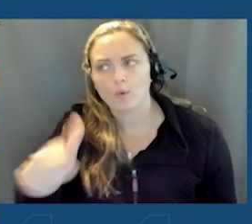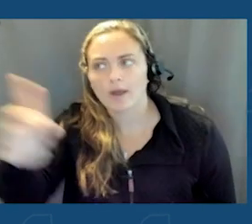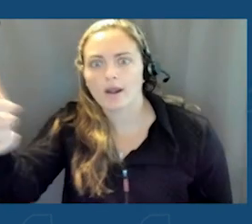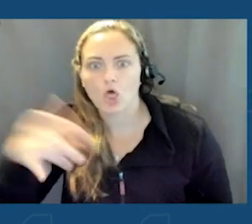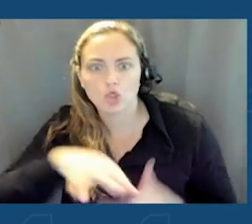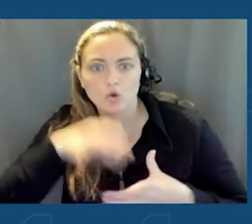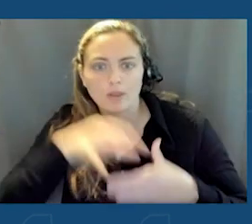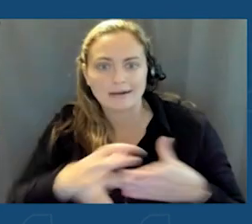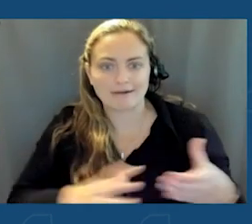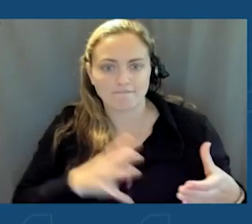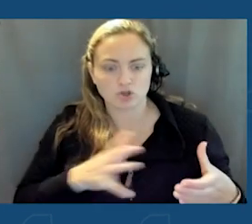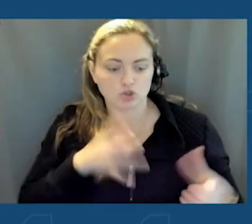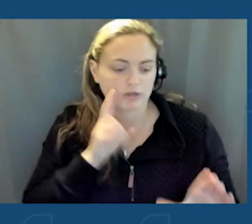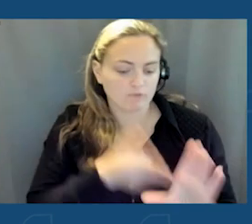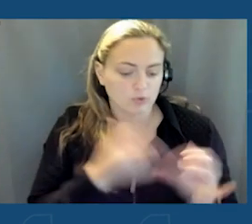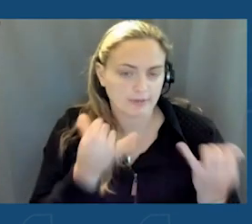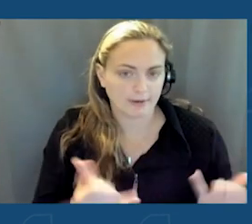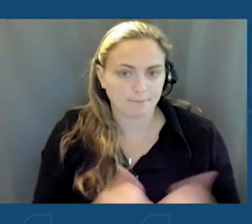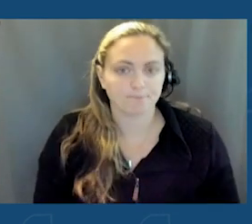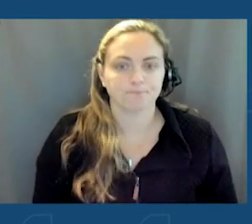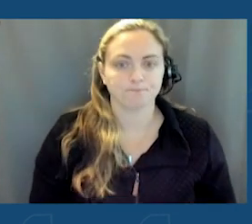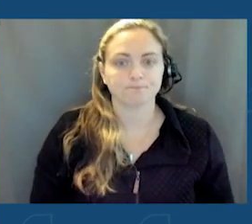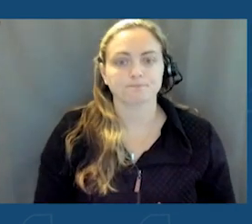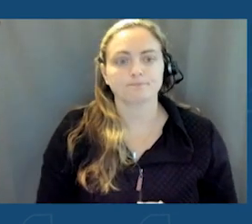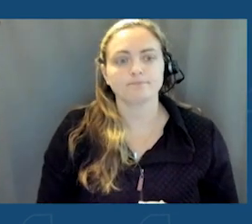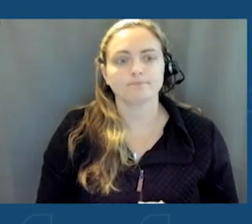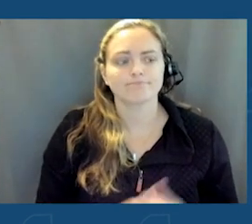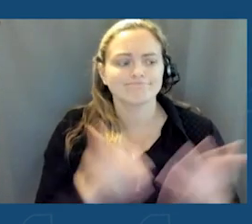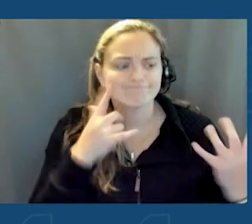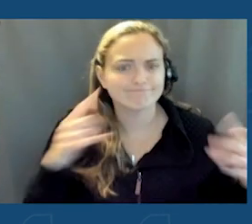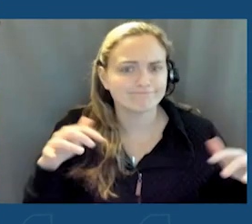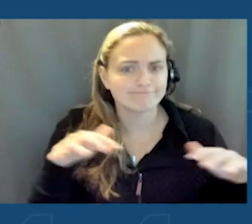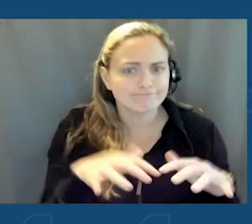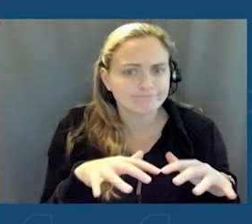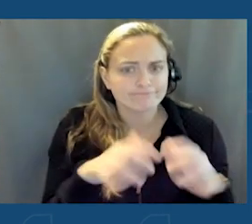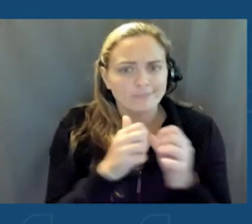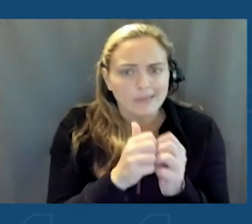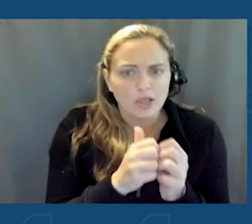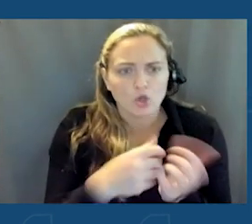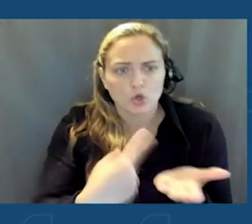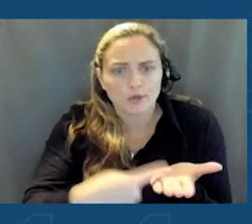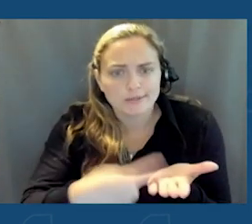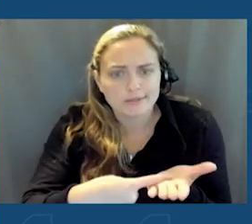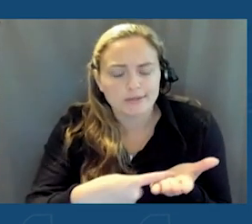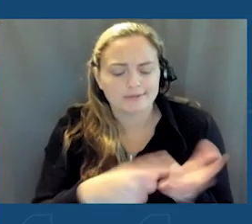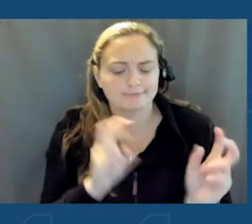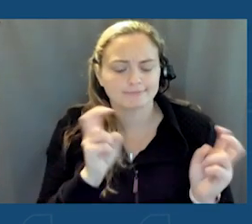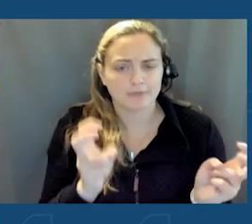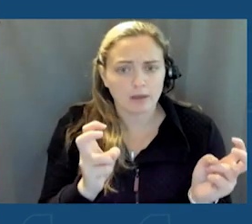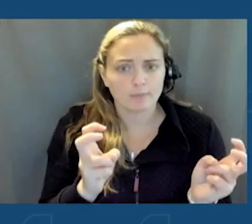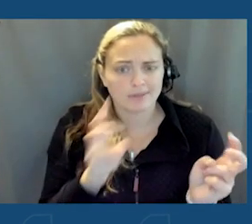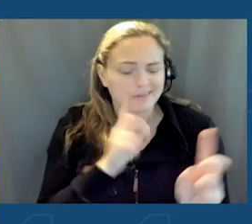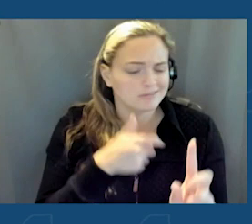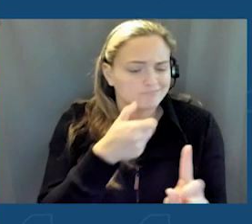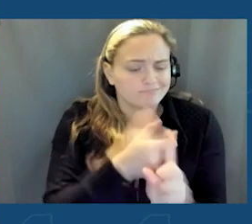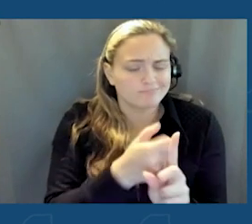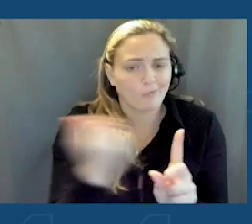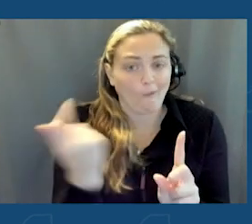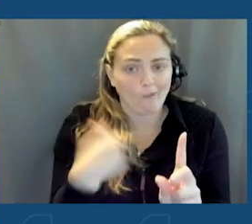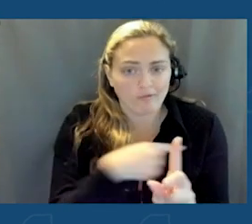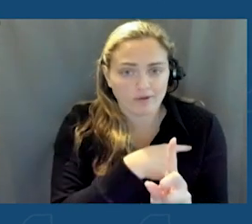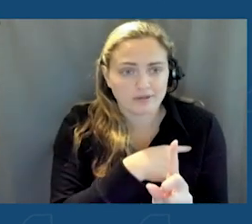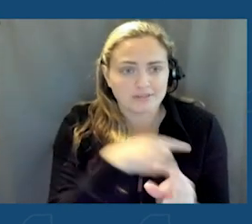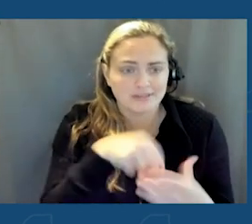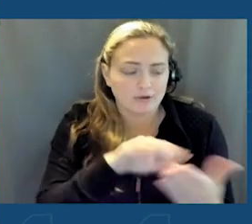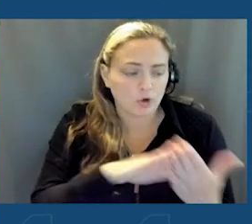officials who have joined us. You know, we're gathered together to discuss a topic that has impacted all of us in our